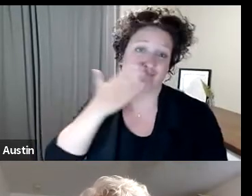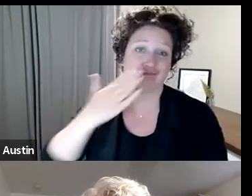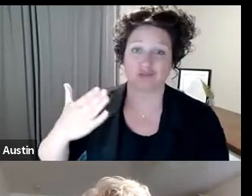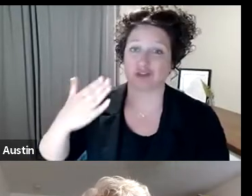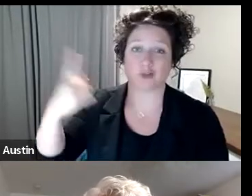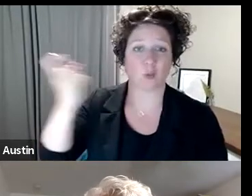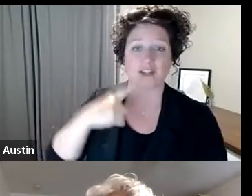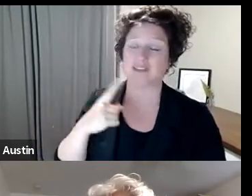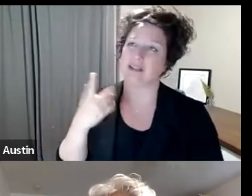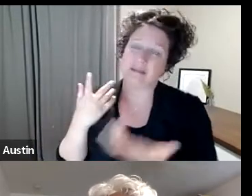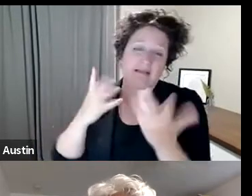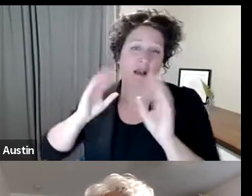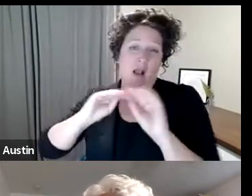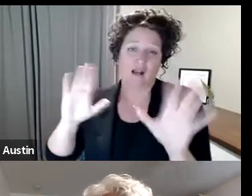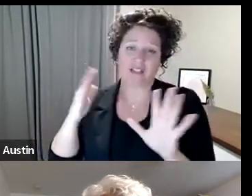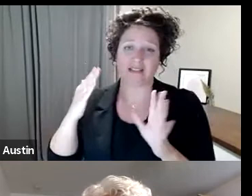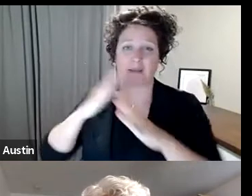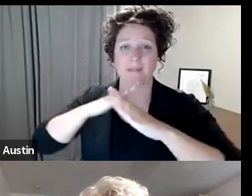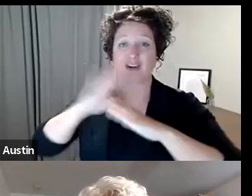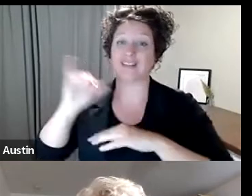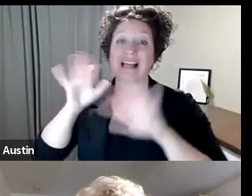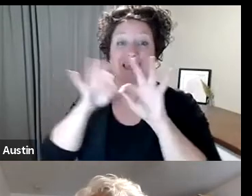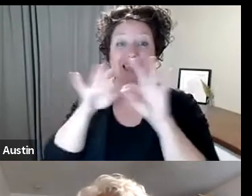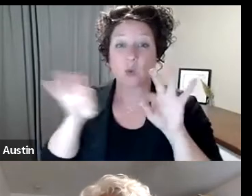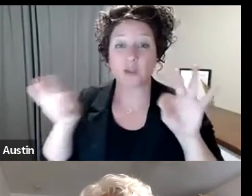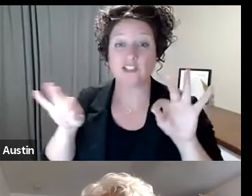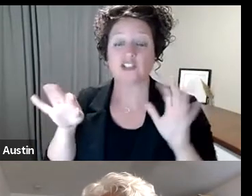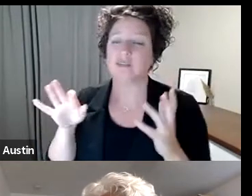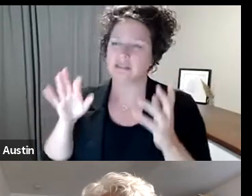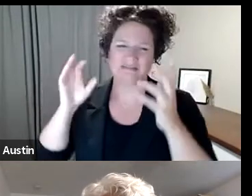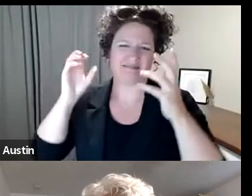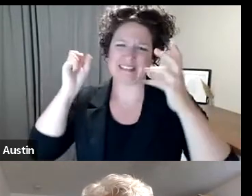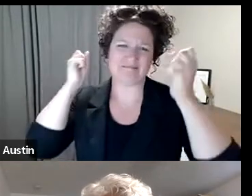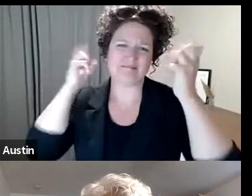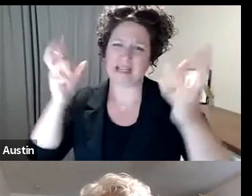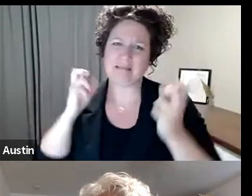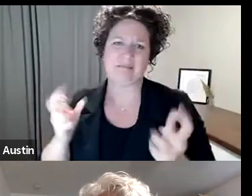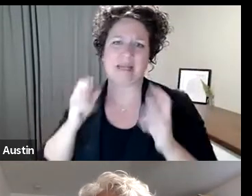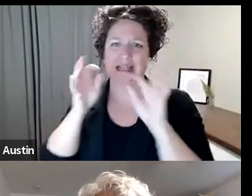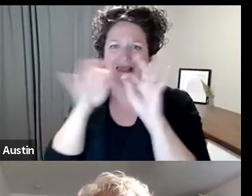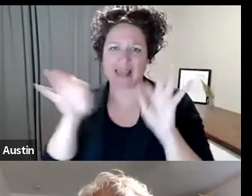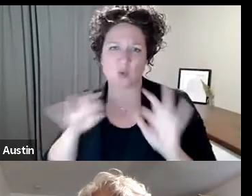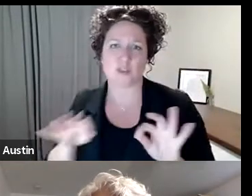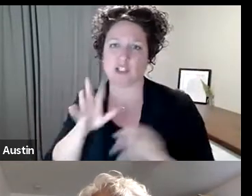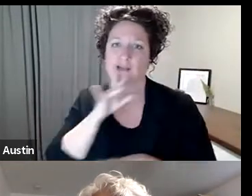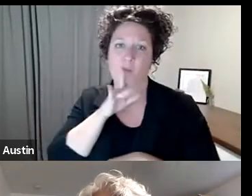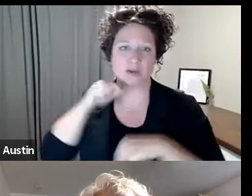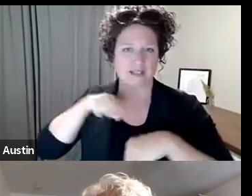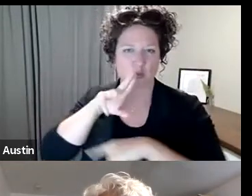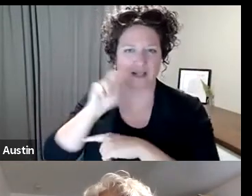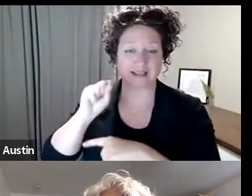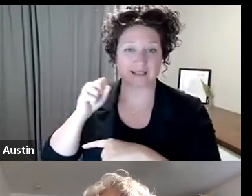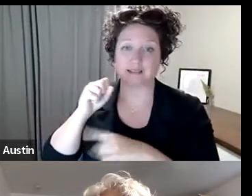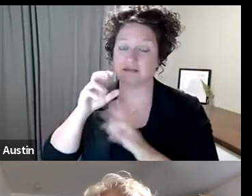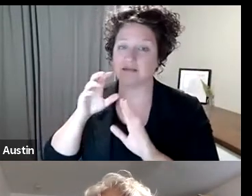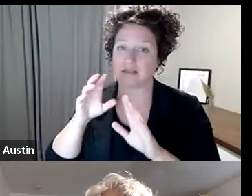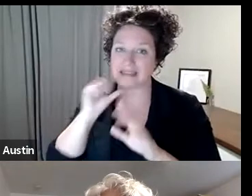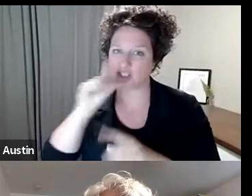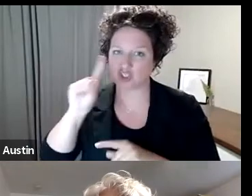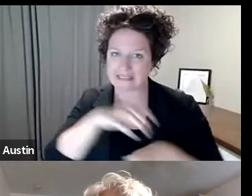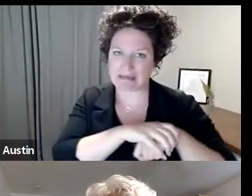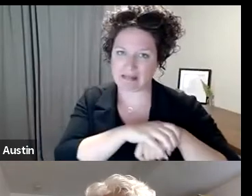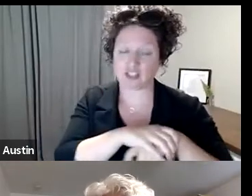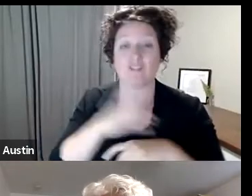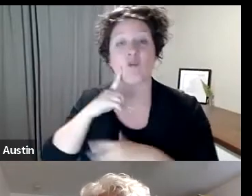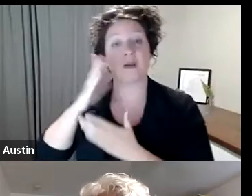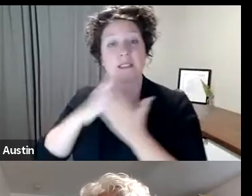obvious barriers like language, for example. There are hundreds of languages spoken in the United States in addition to English. And for some communities,